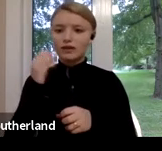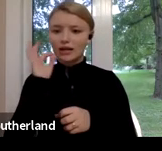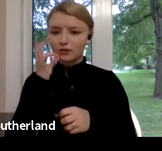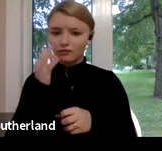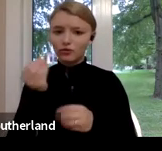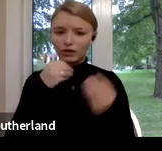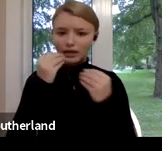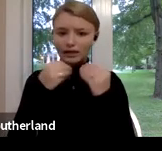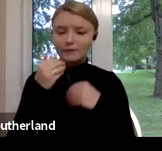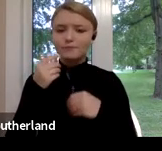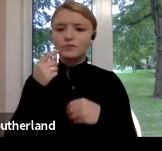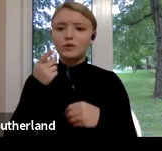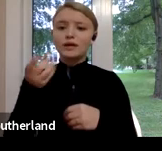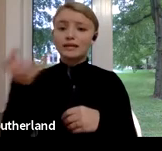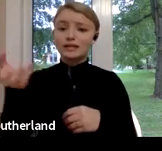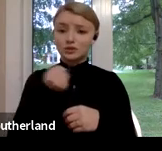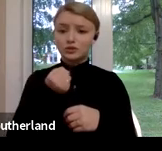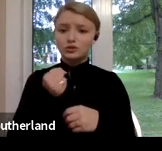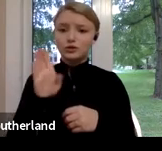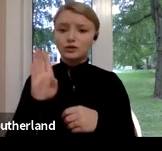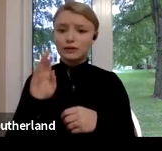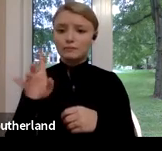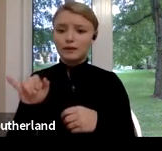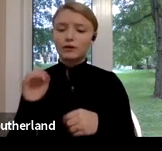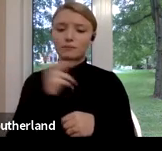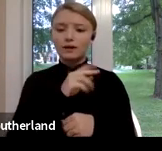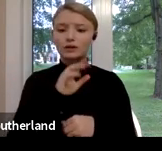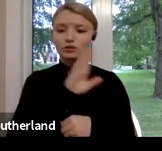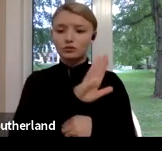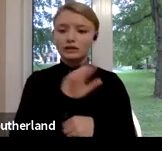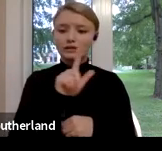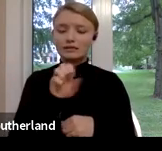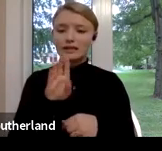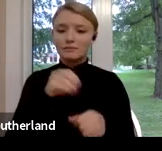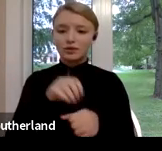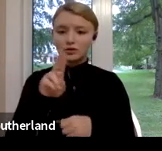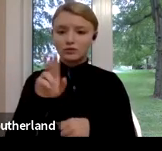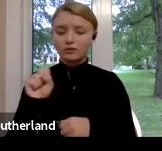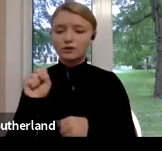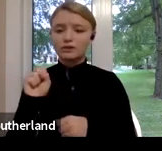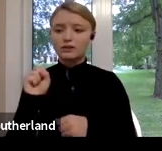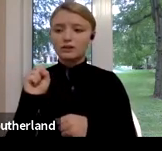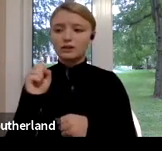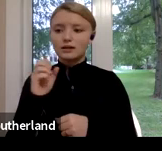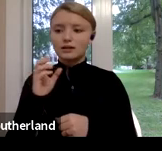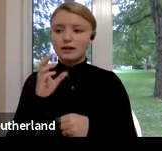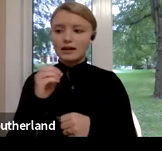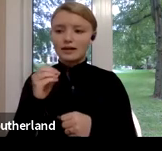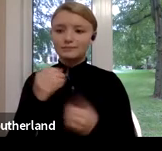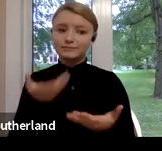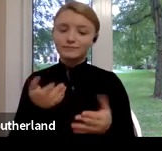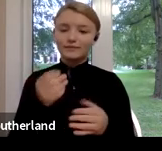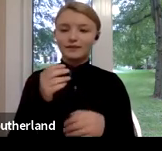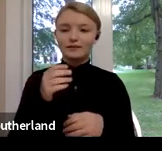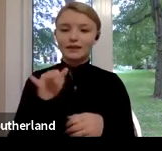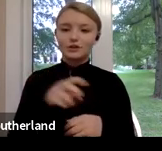So he took the berry back to his lab in the United States, and thus the journey of the red berry made it to American soil.